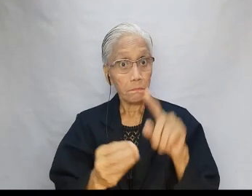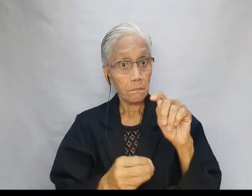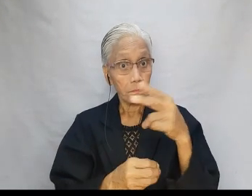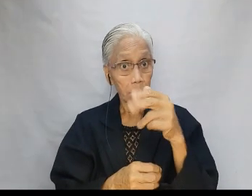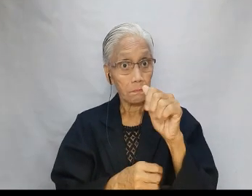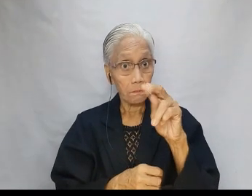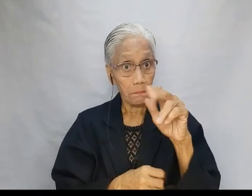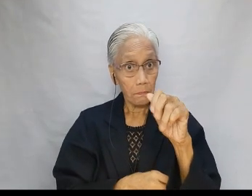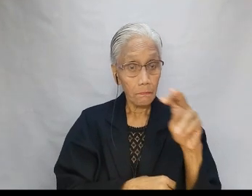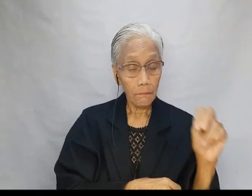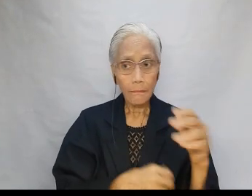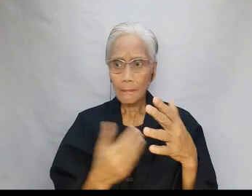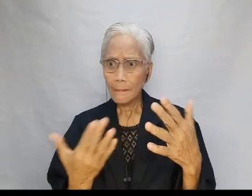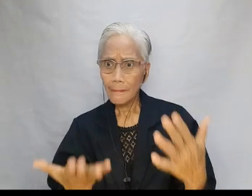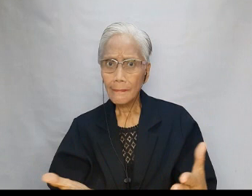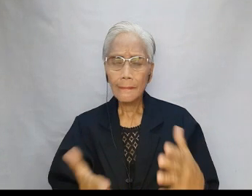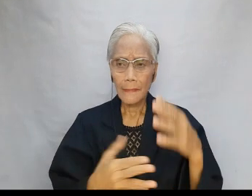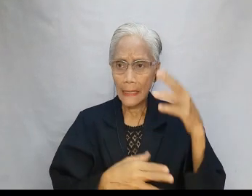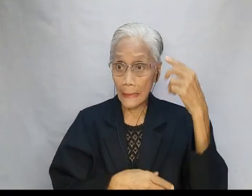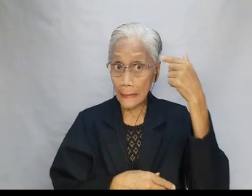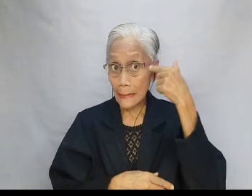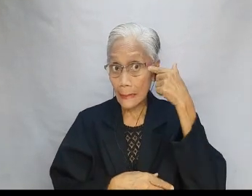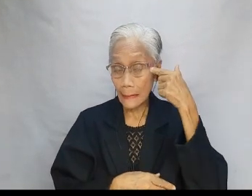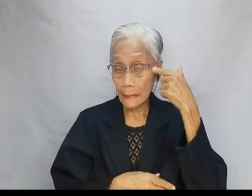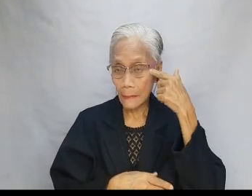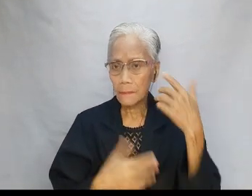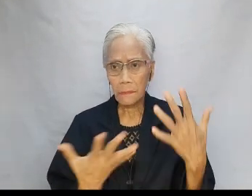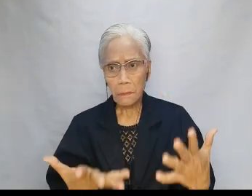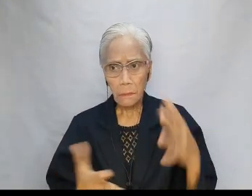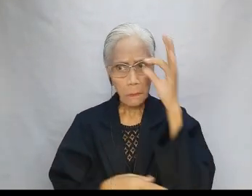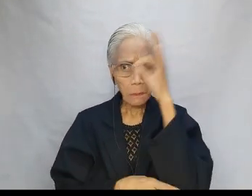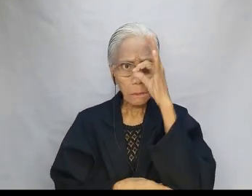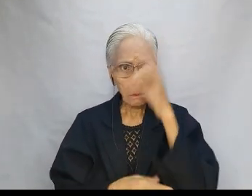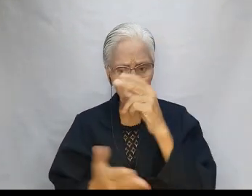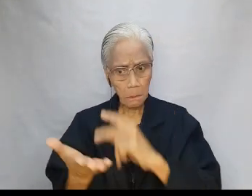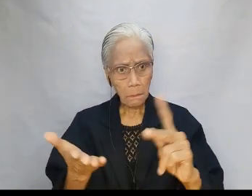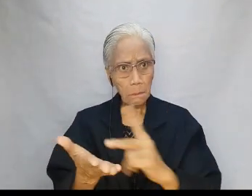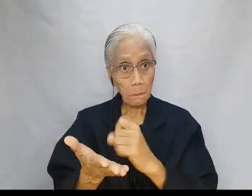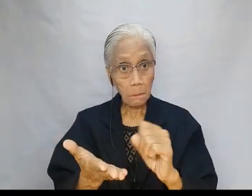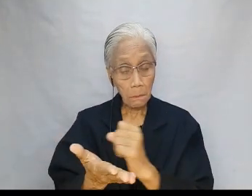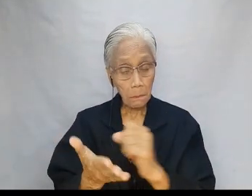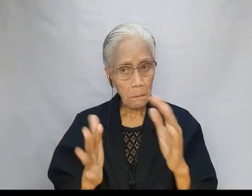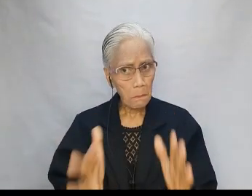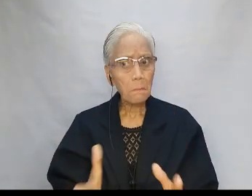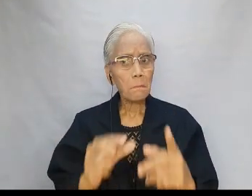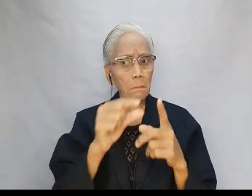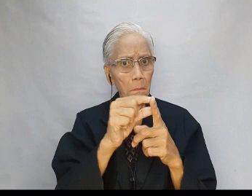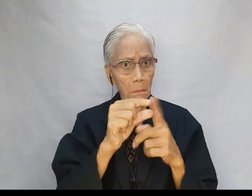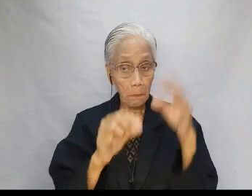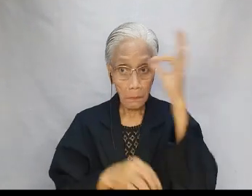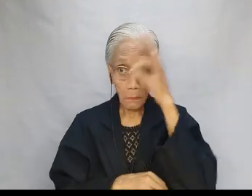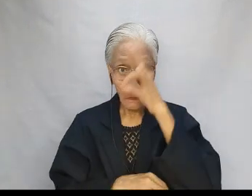know, Mr. Gary Granada, a Filipino poet and songwriter, once suggested that the Filipino word